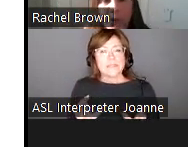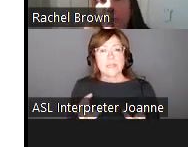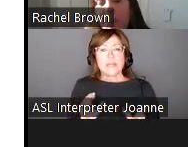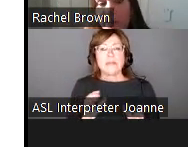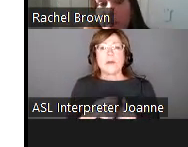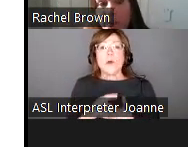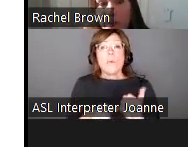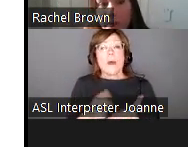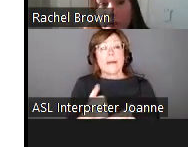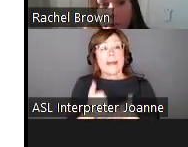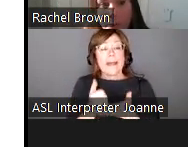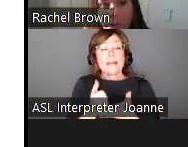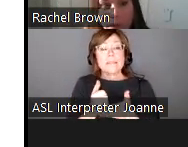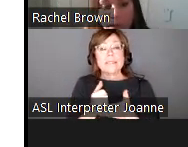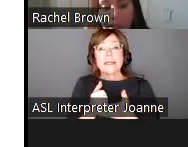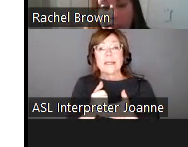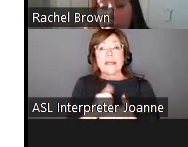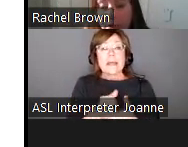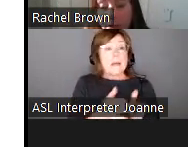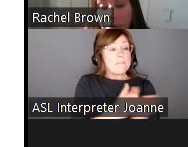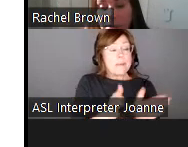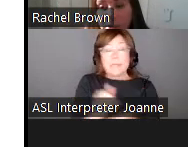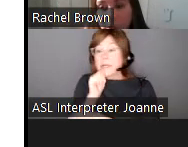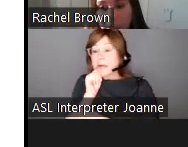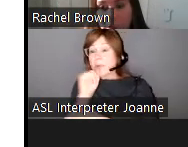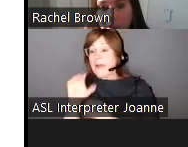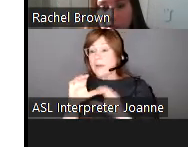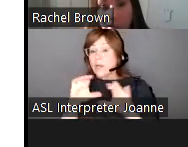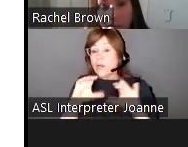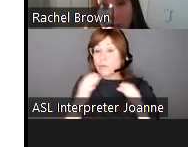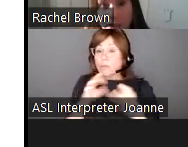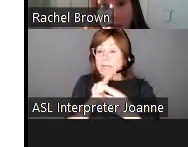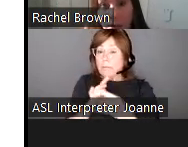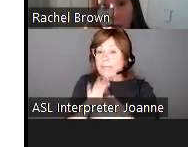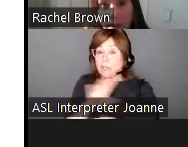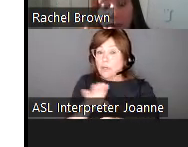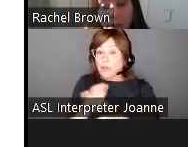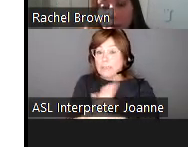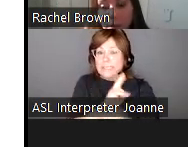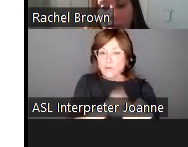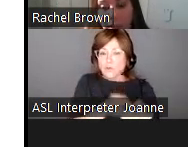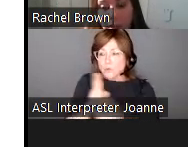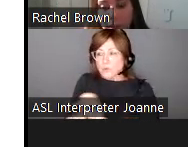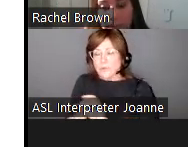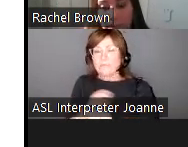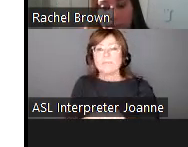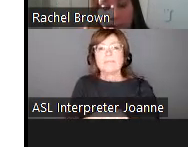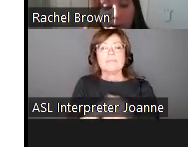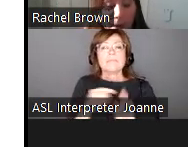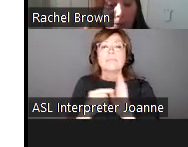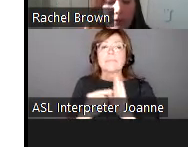to join public and private groups related to your business or interests. So if you're